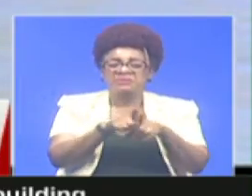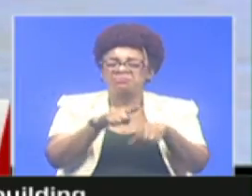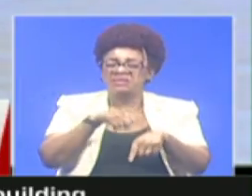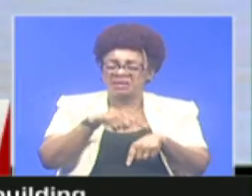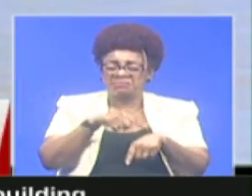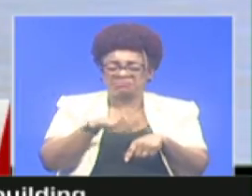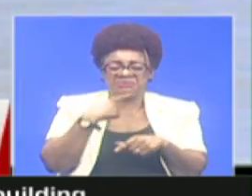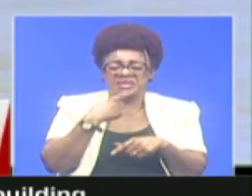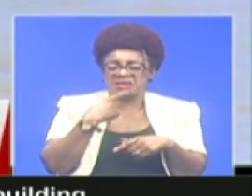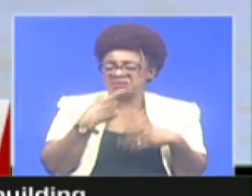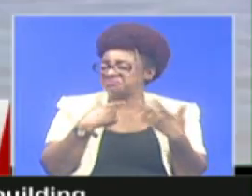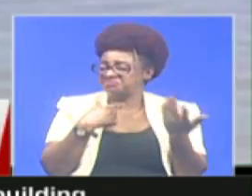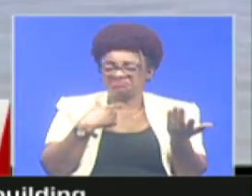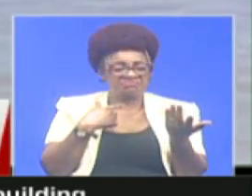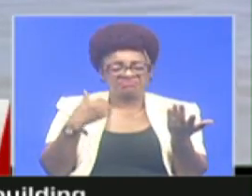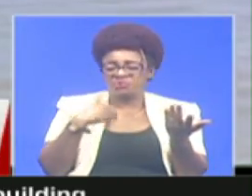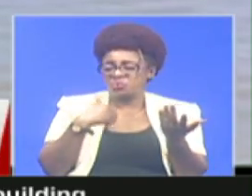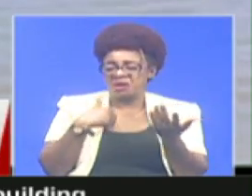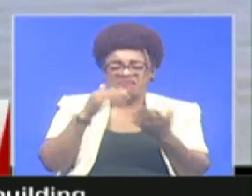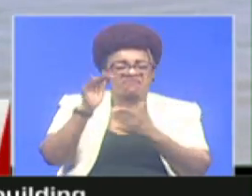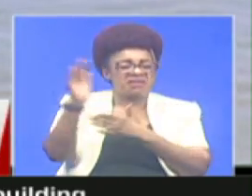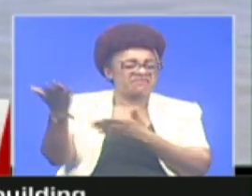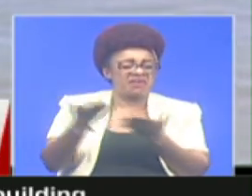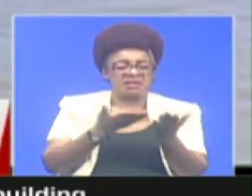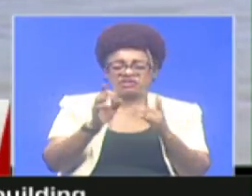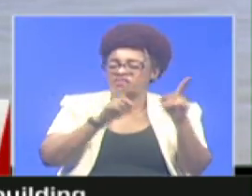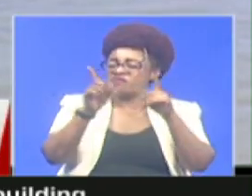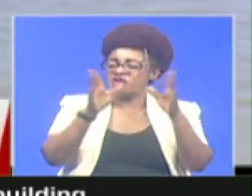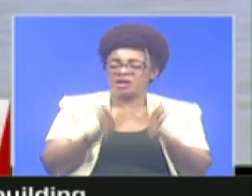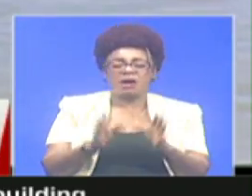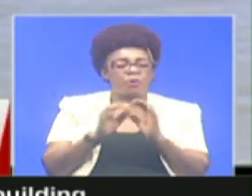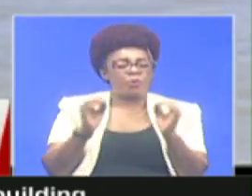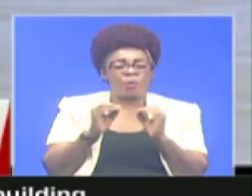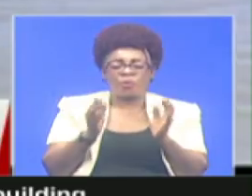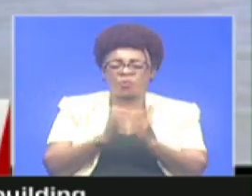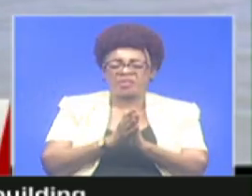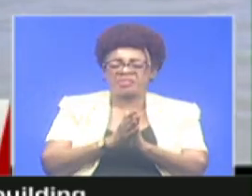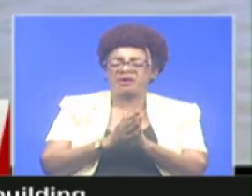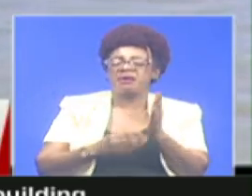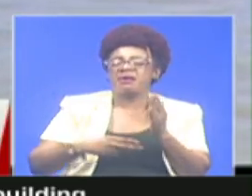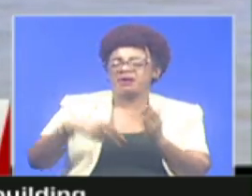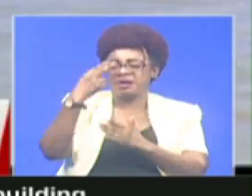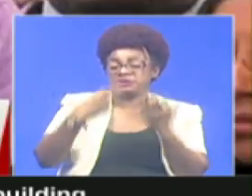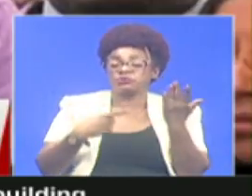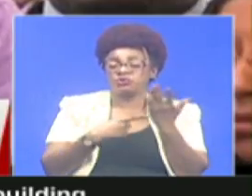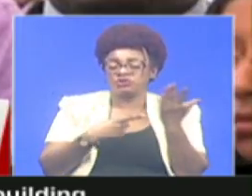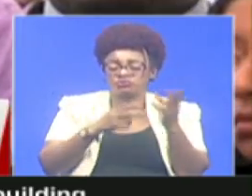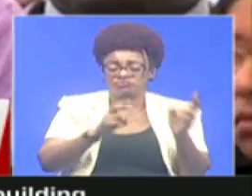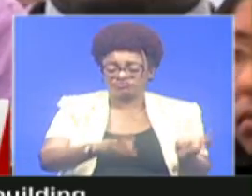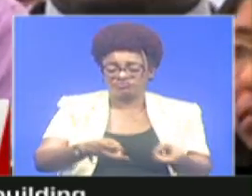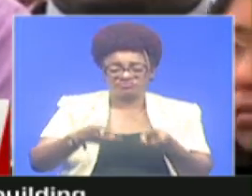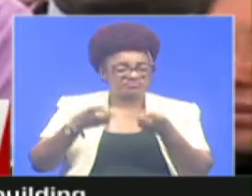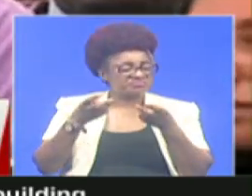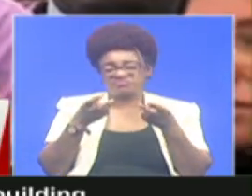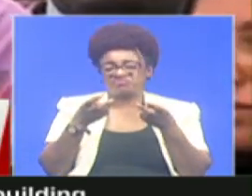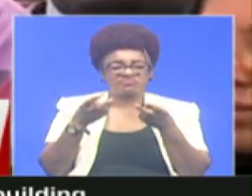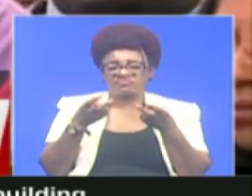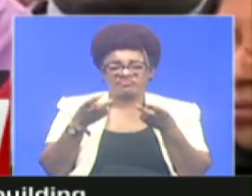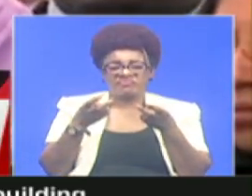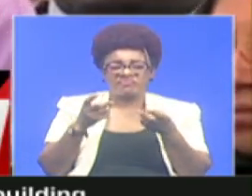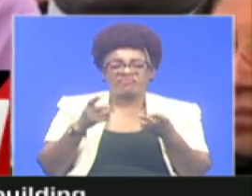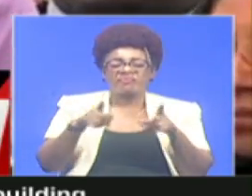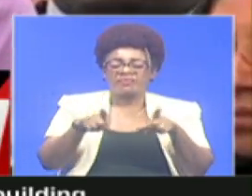claims that there are calls to invite foreigners with advanced technology to retrieve the bodies. As a government, we have faith